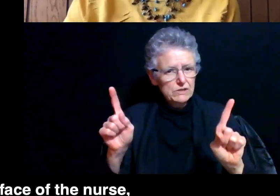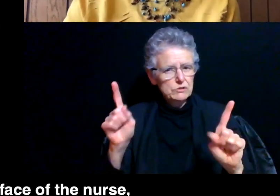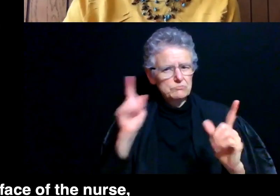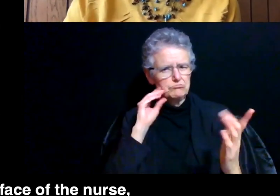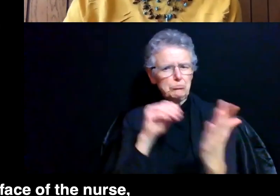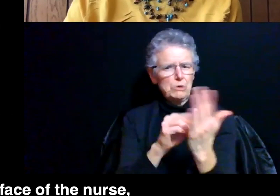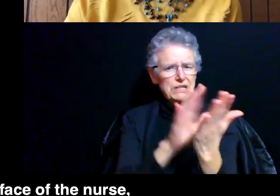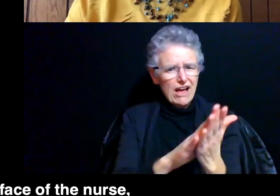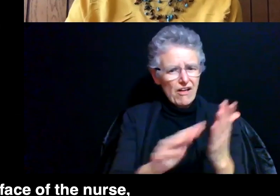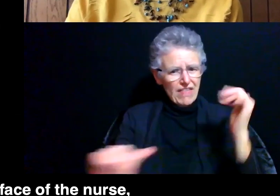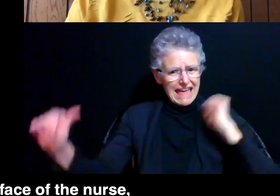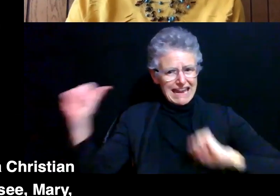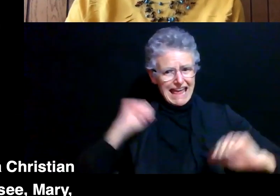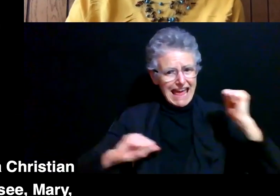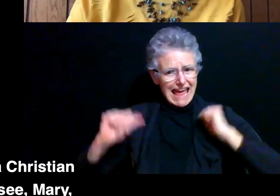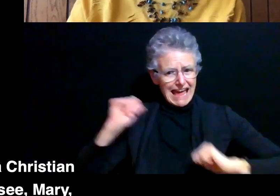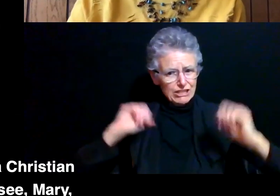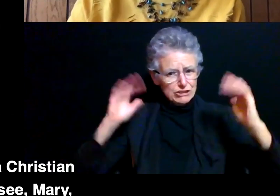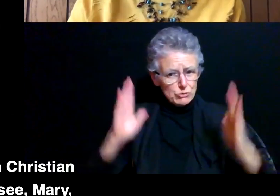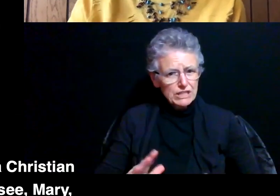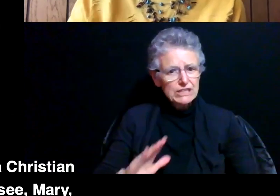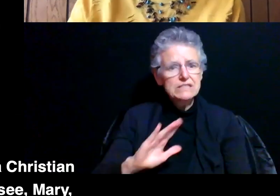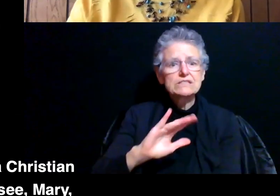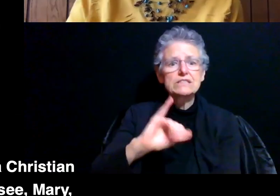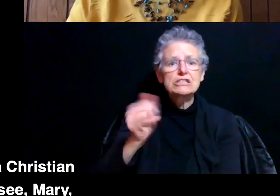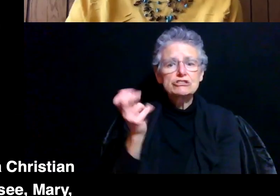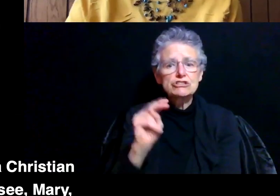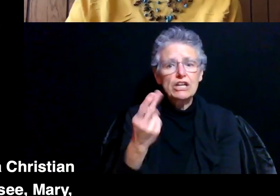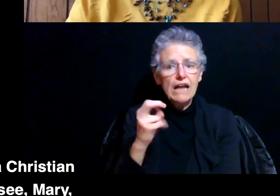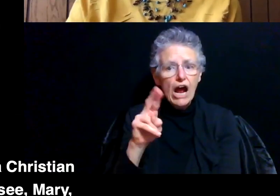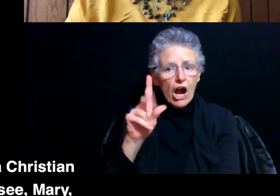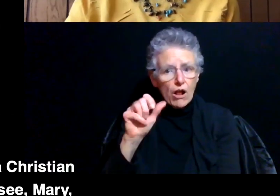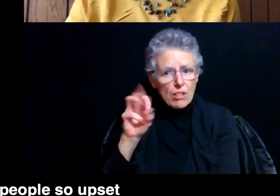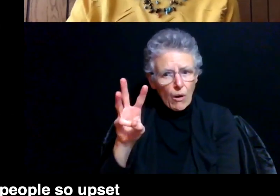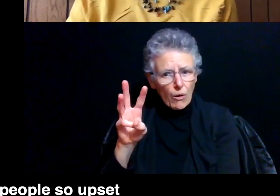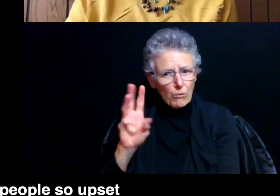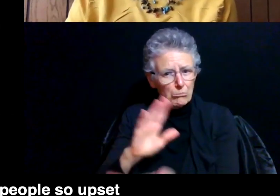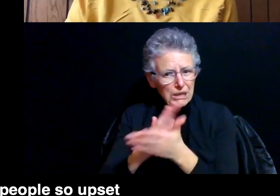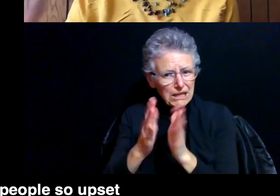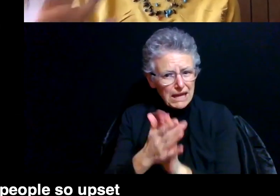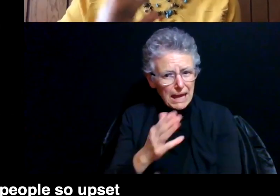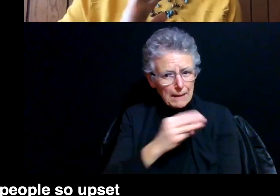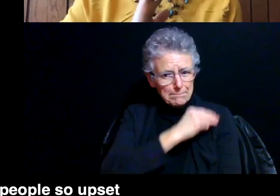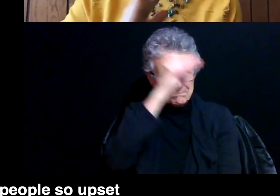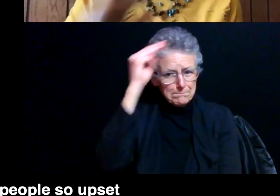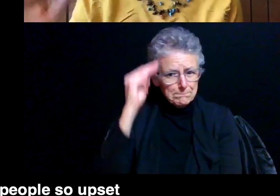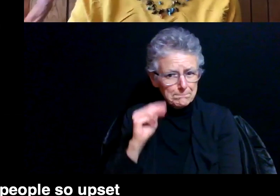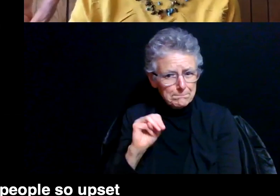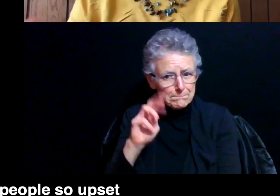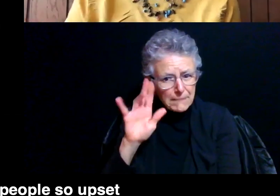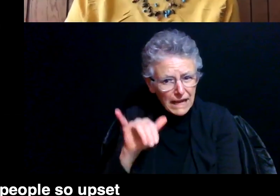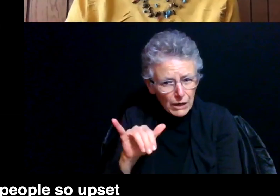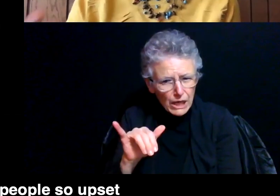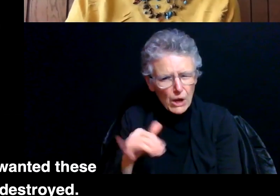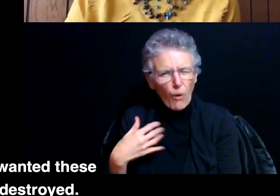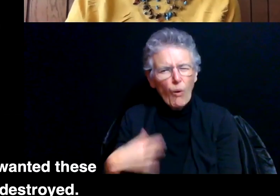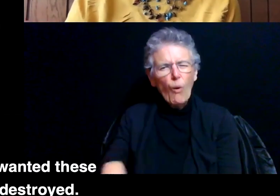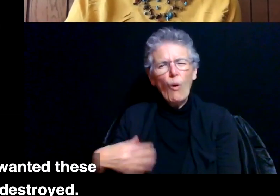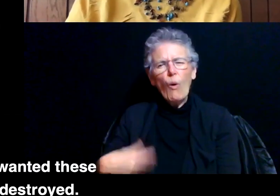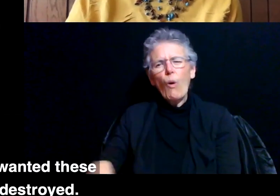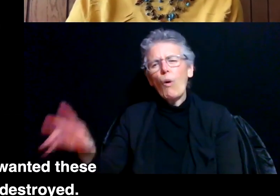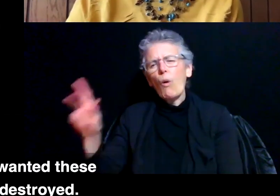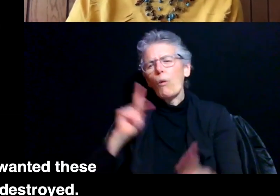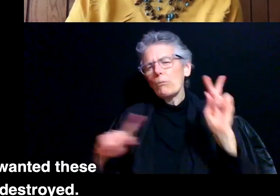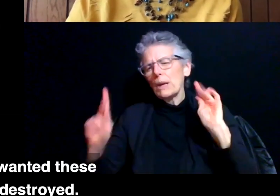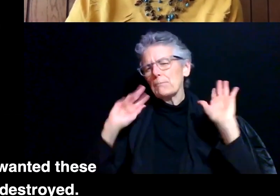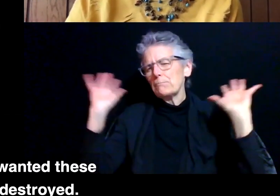the face of the nurse, or as a Christian might see Mary, just it made people so upset that they wanted